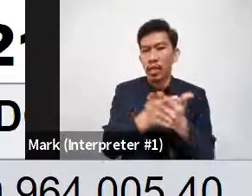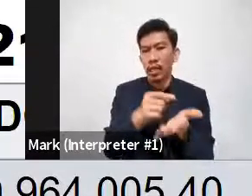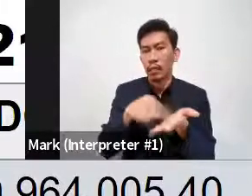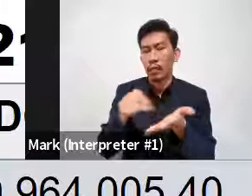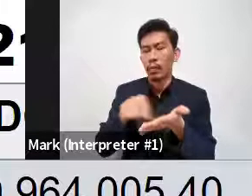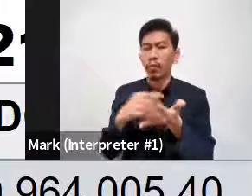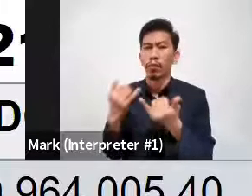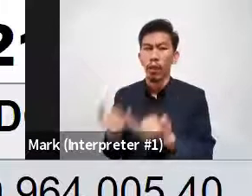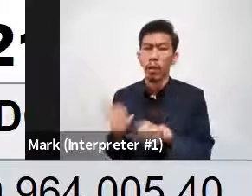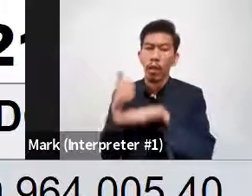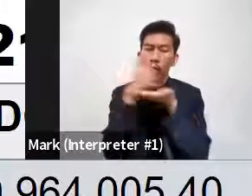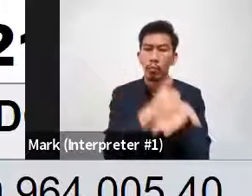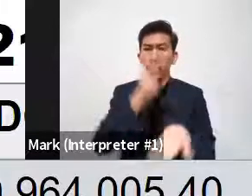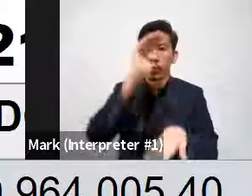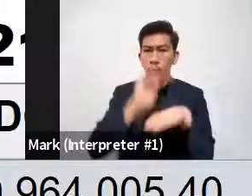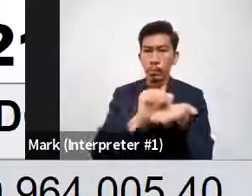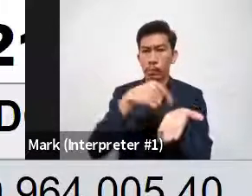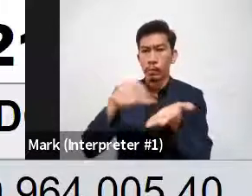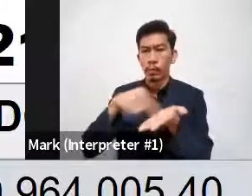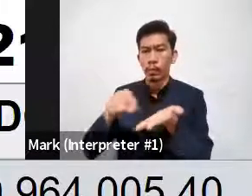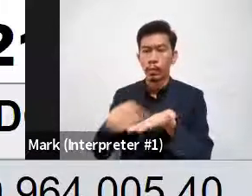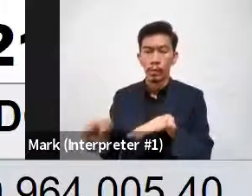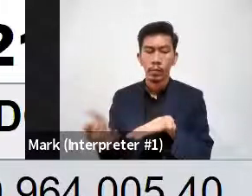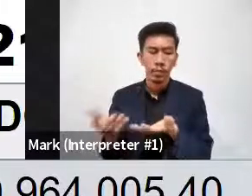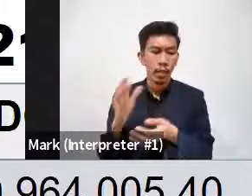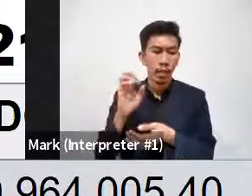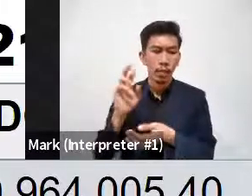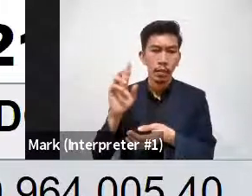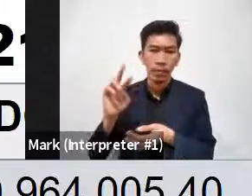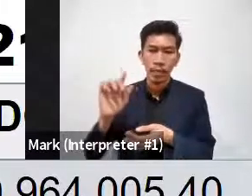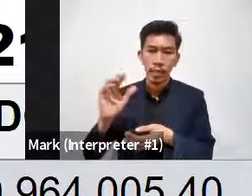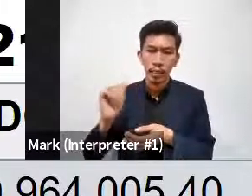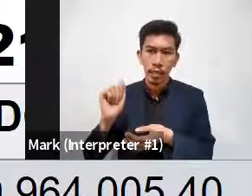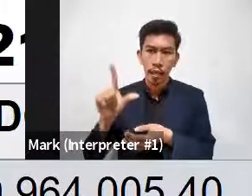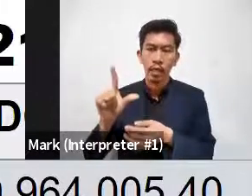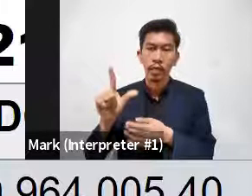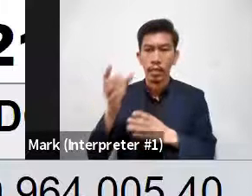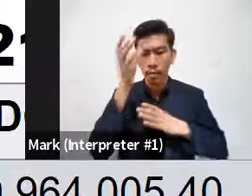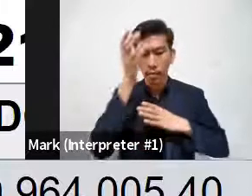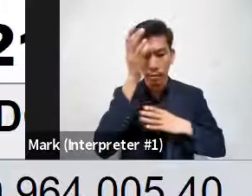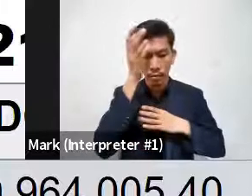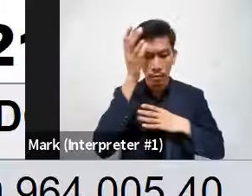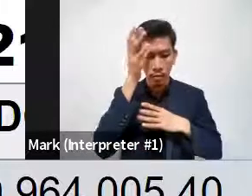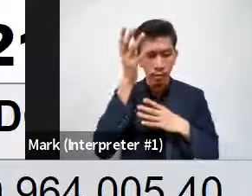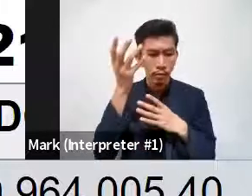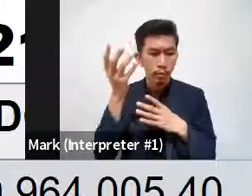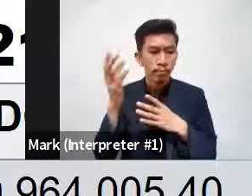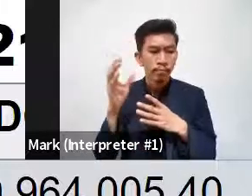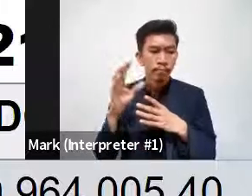pandemic time. The early cervical cancer detection using HPV DNA test. This is part of